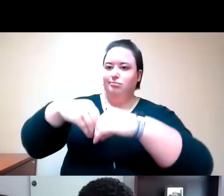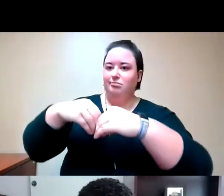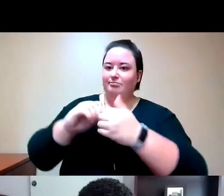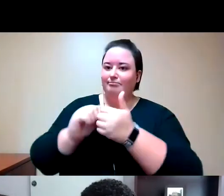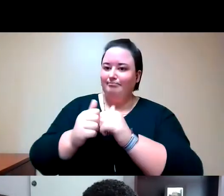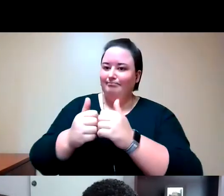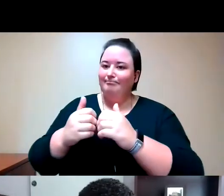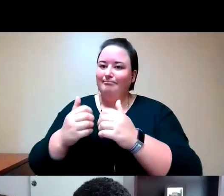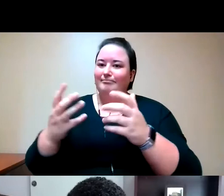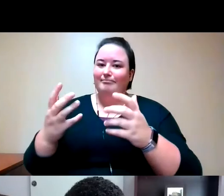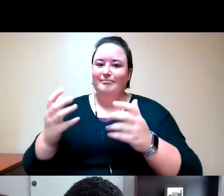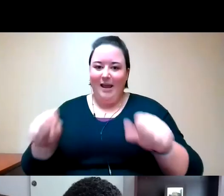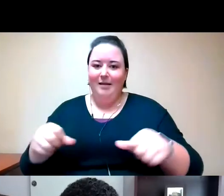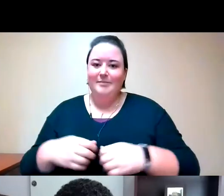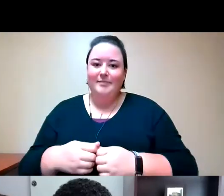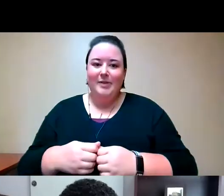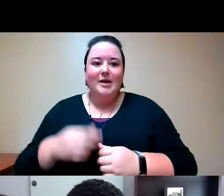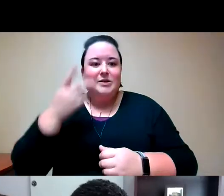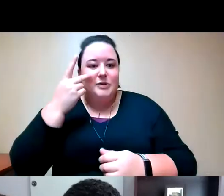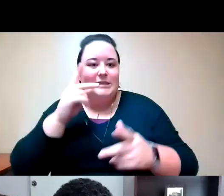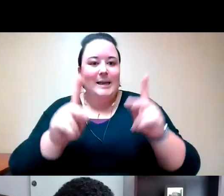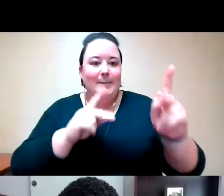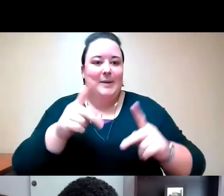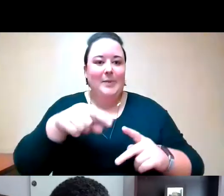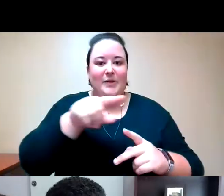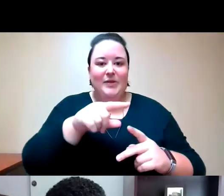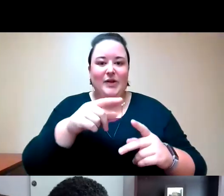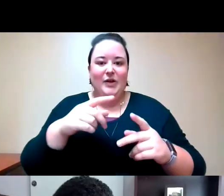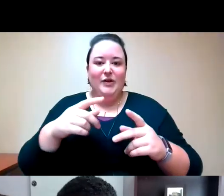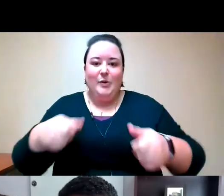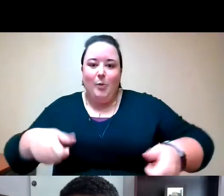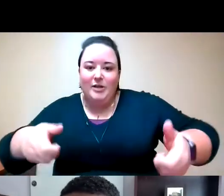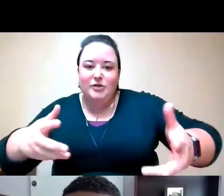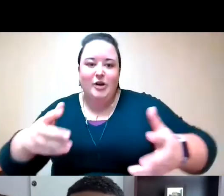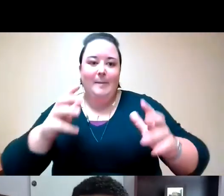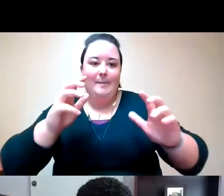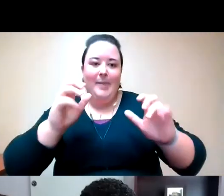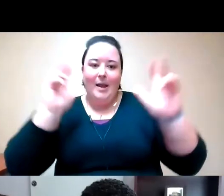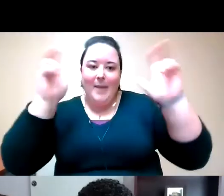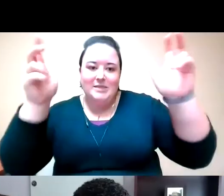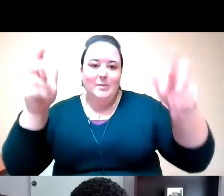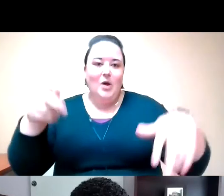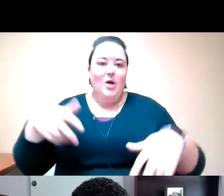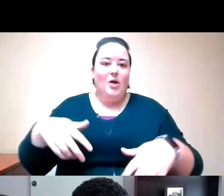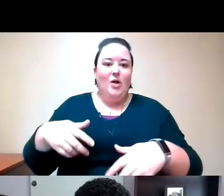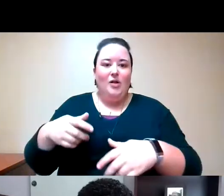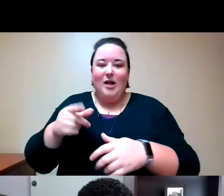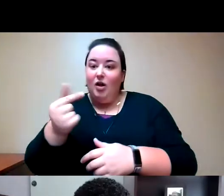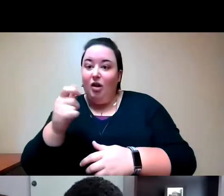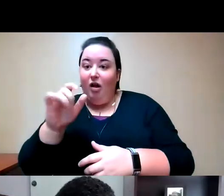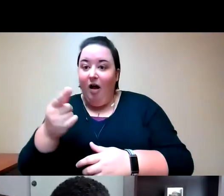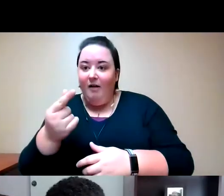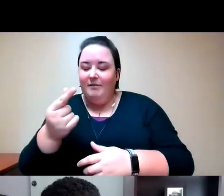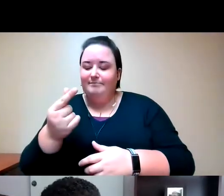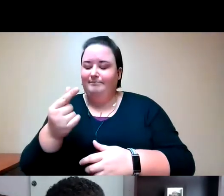image, people playing wheelchair basketball, people in a gym doing physical activity, some children playing seated volleyball. There's a golf course there where someone is in one